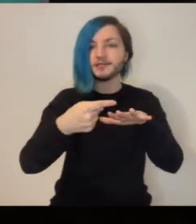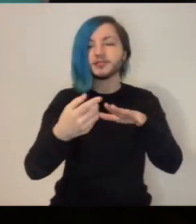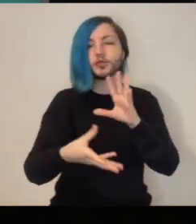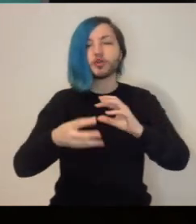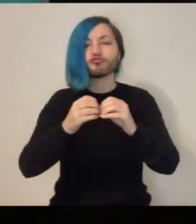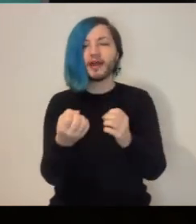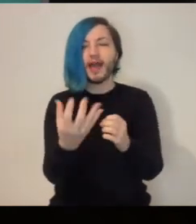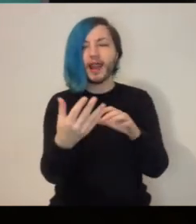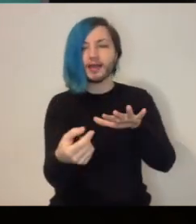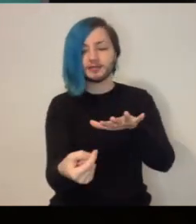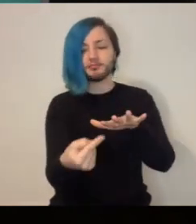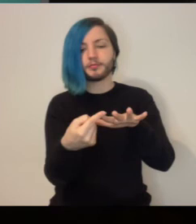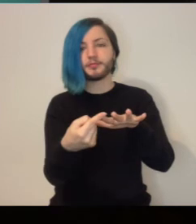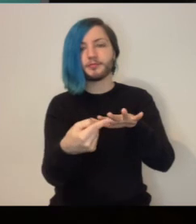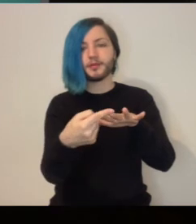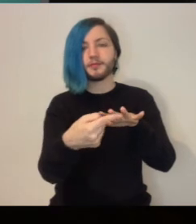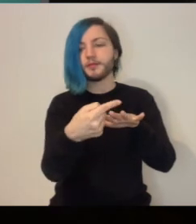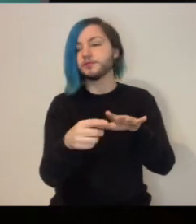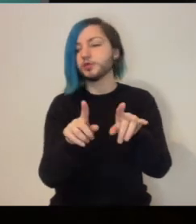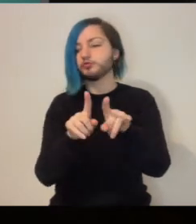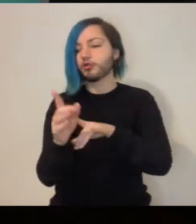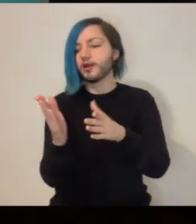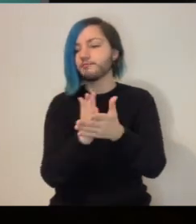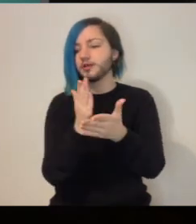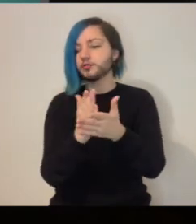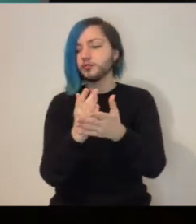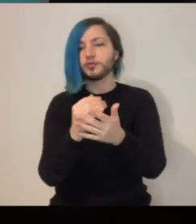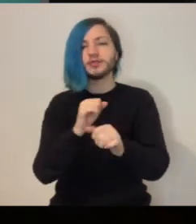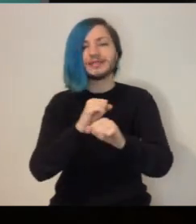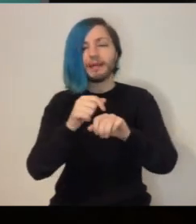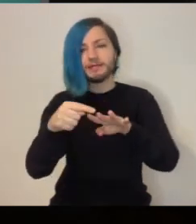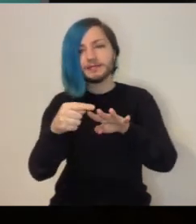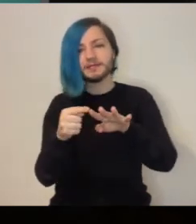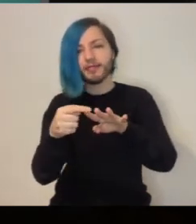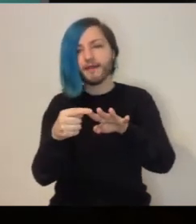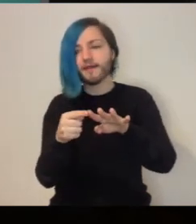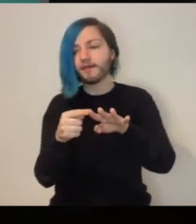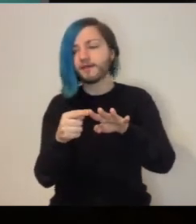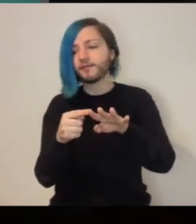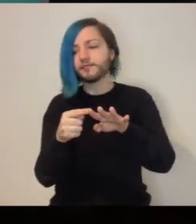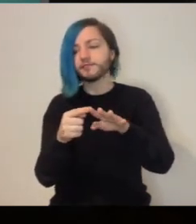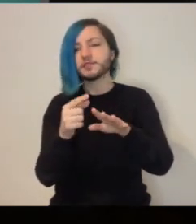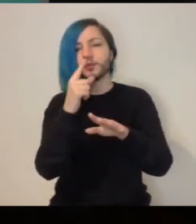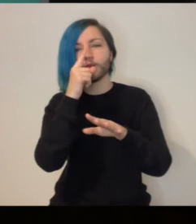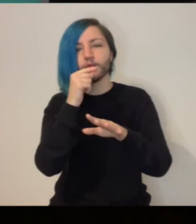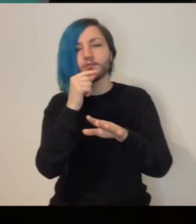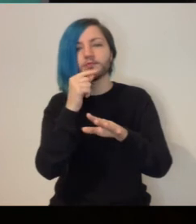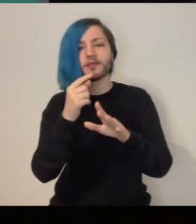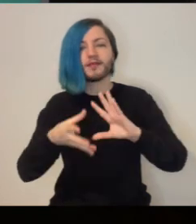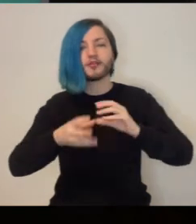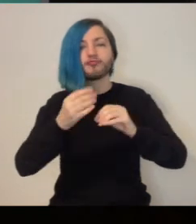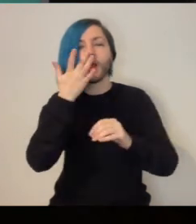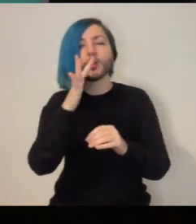under the finger. So try and leave a bit of paper. Leave a bit of the original purple to give you that illusion of light